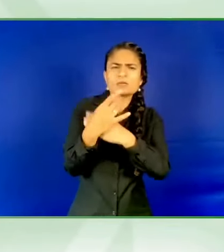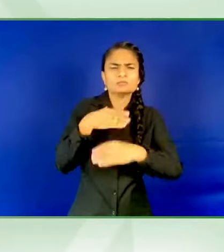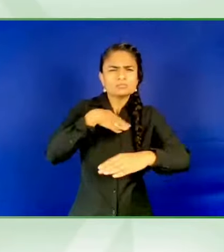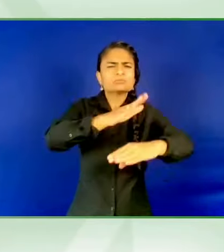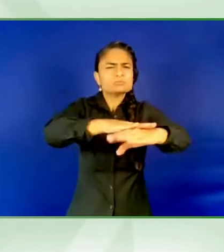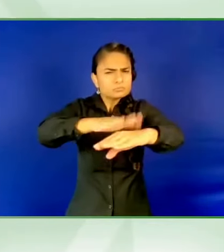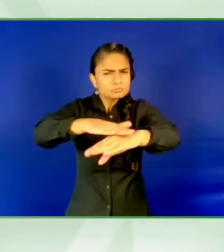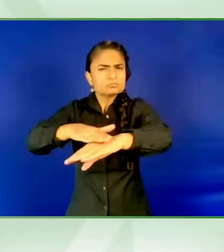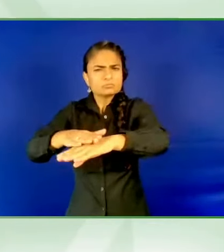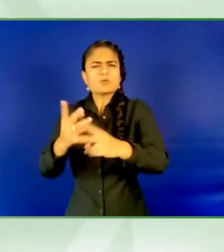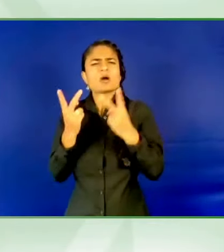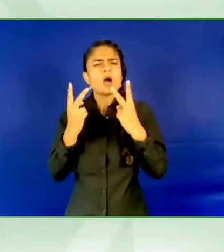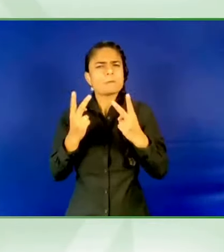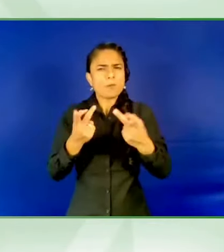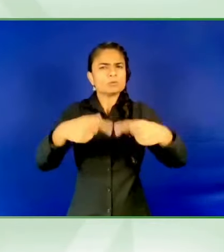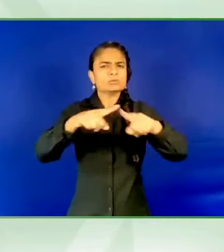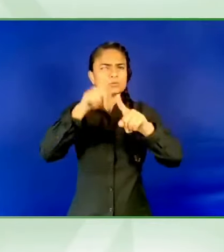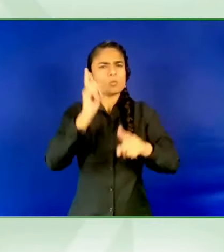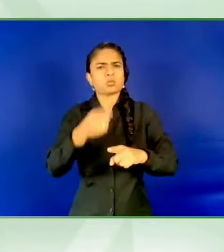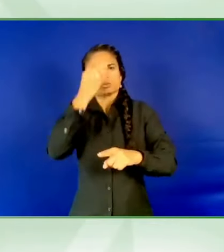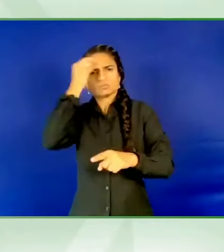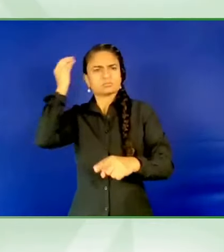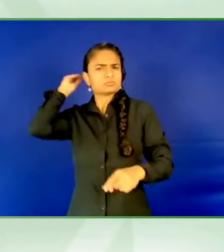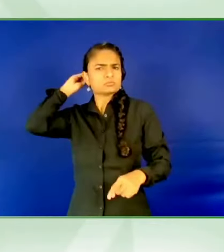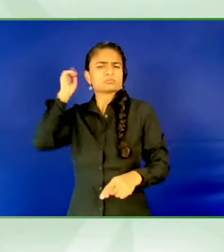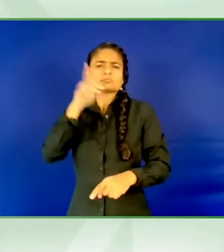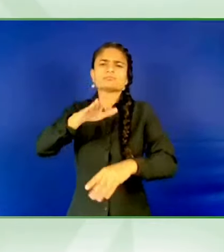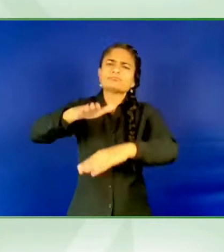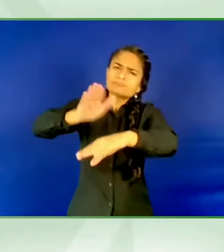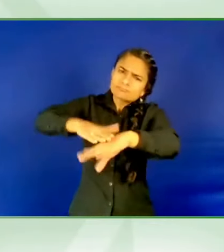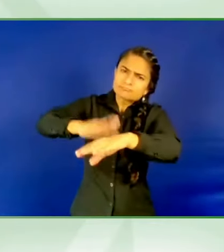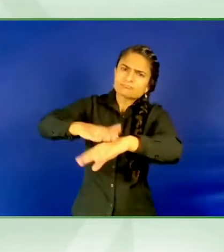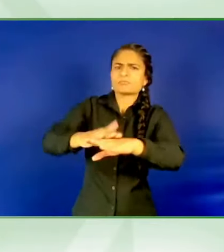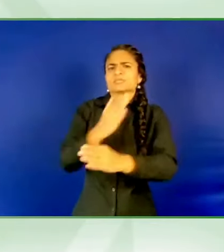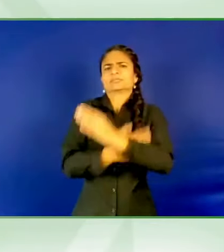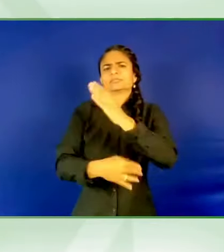infinite. So it can be very complicated at